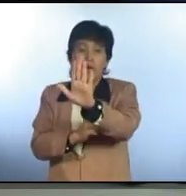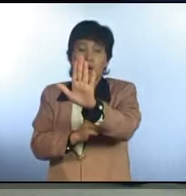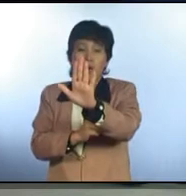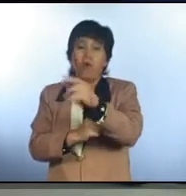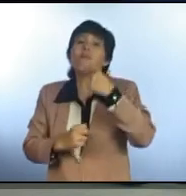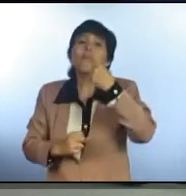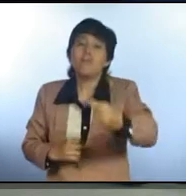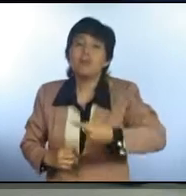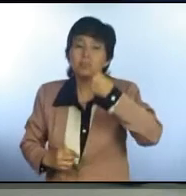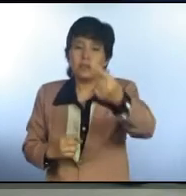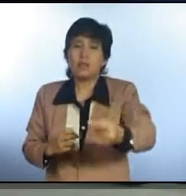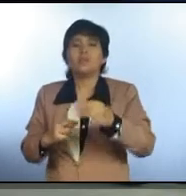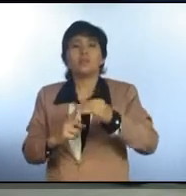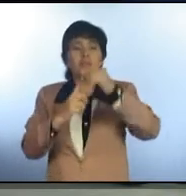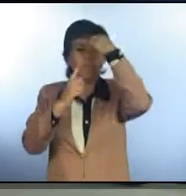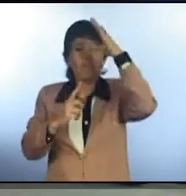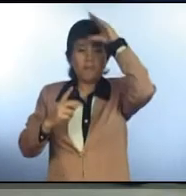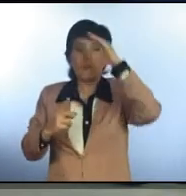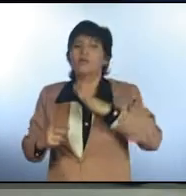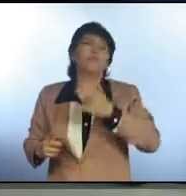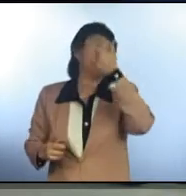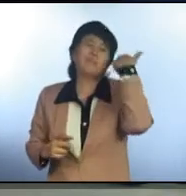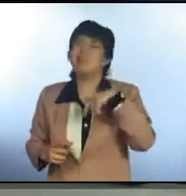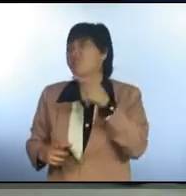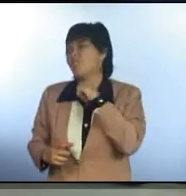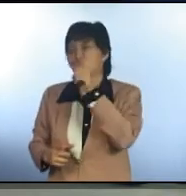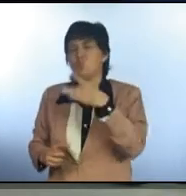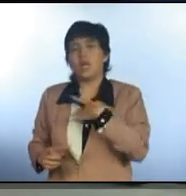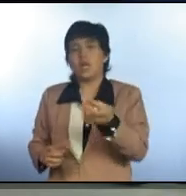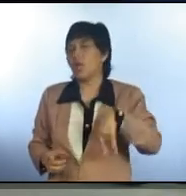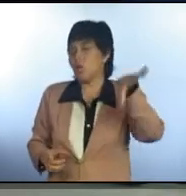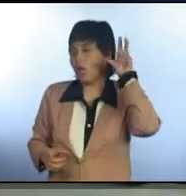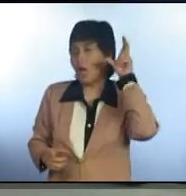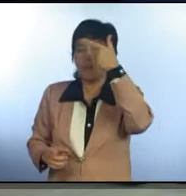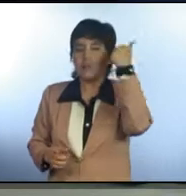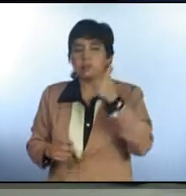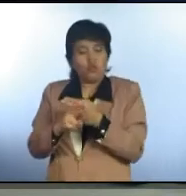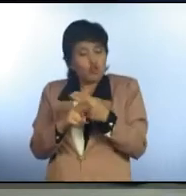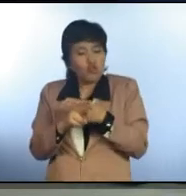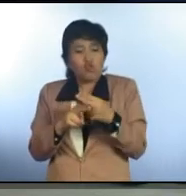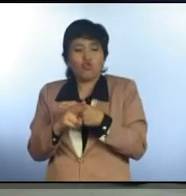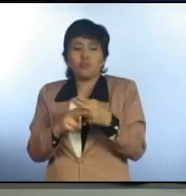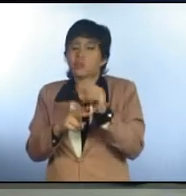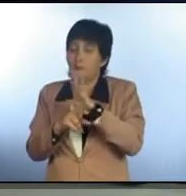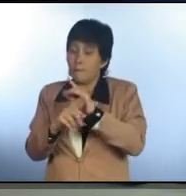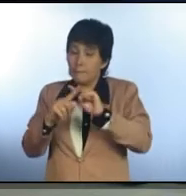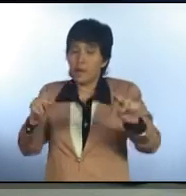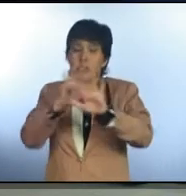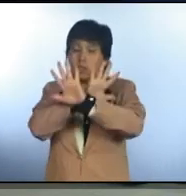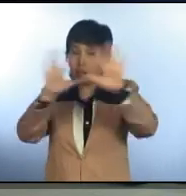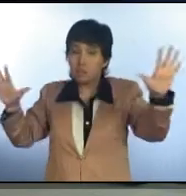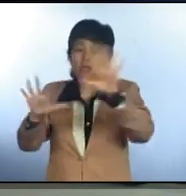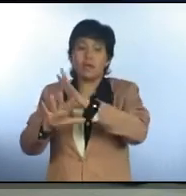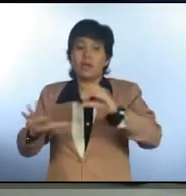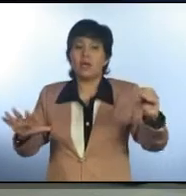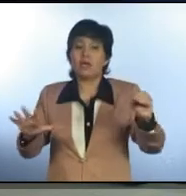short, especially for men, which they don't really hear much. Try to make your message short and clear and